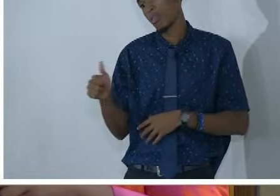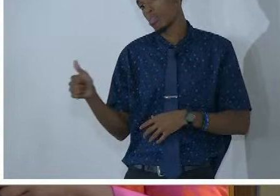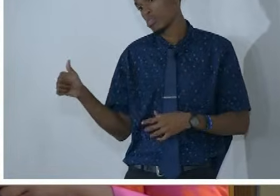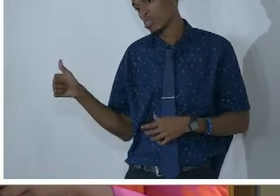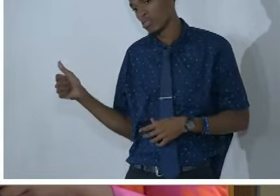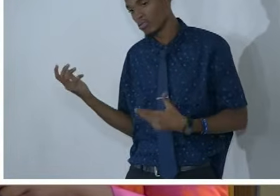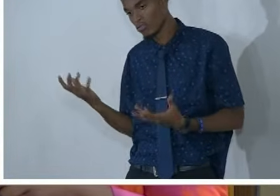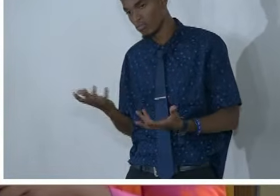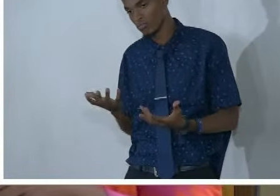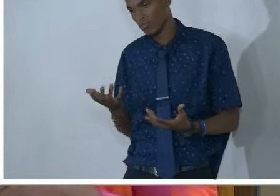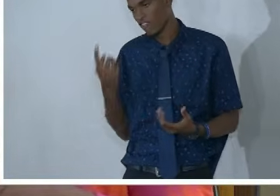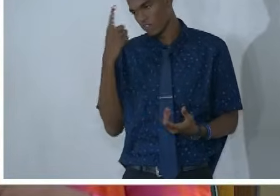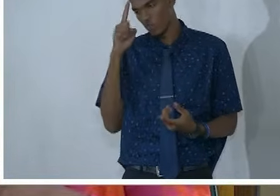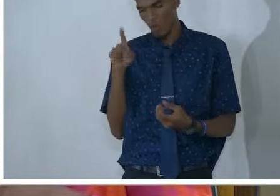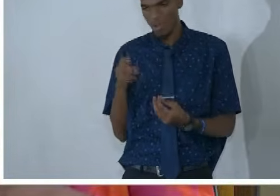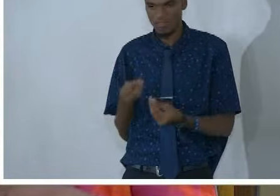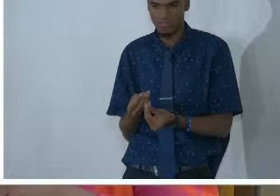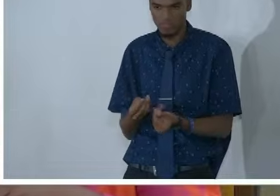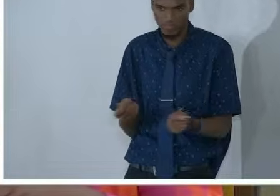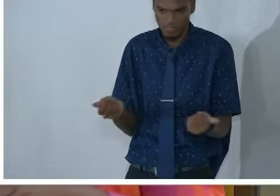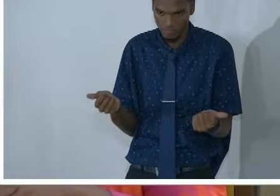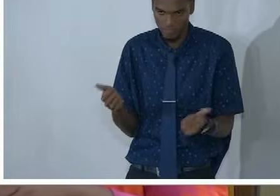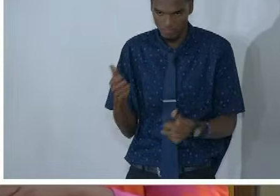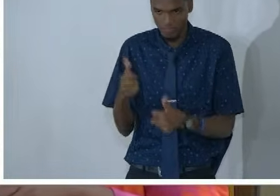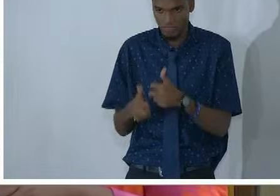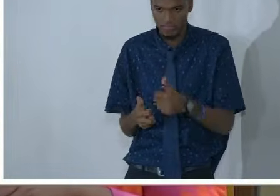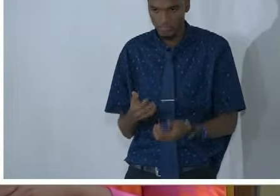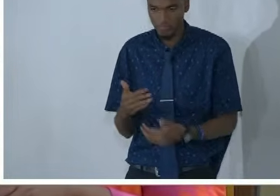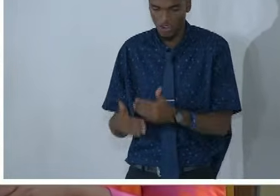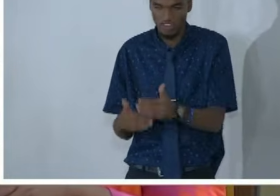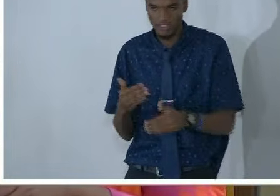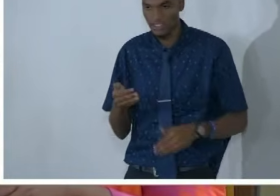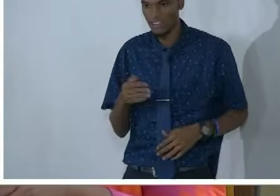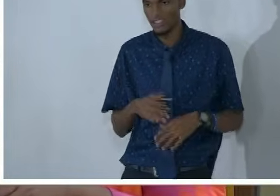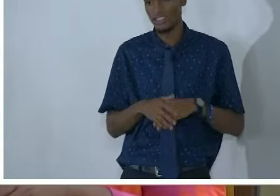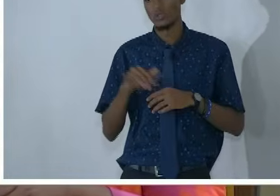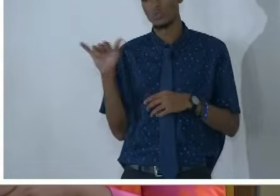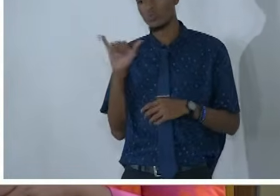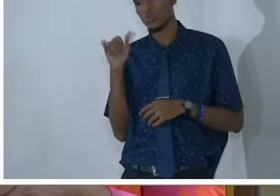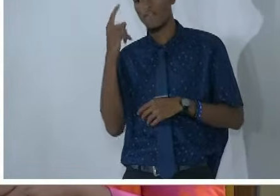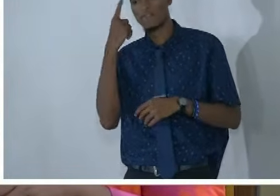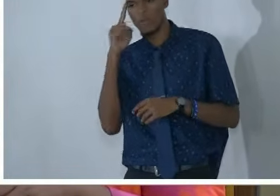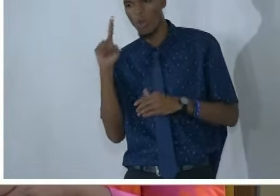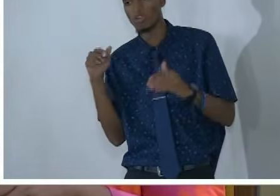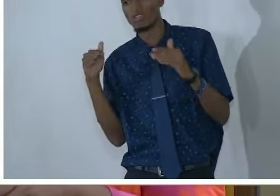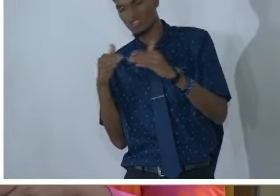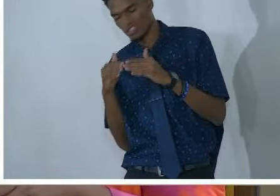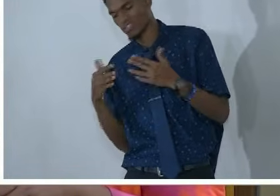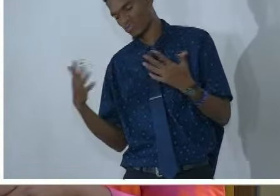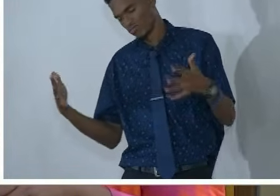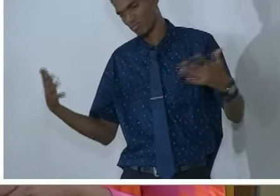dispute resolution processes, as well as restorative justice and so on, as you very well know.